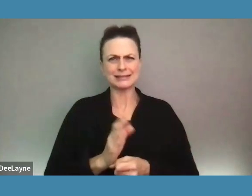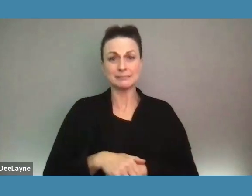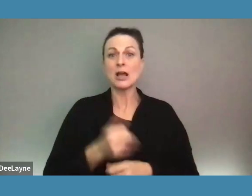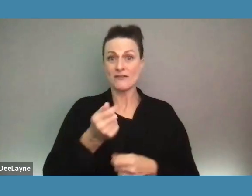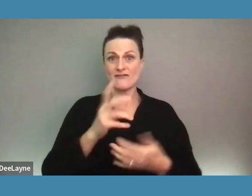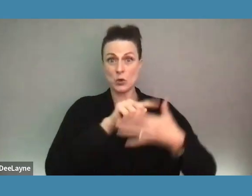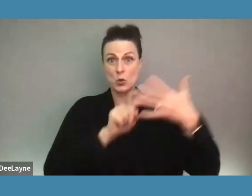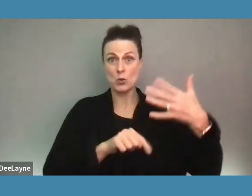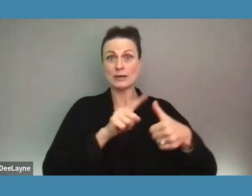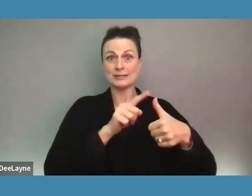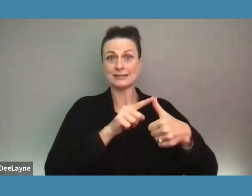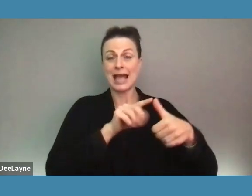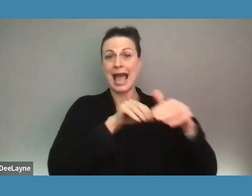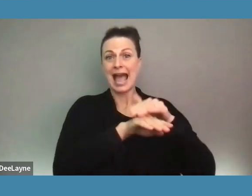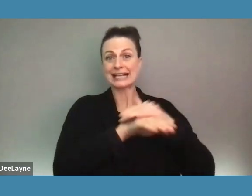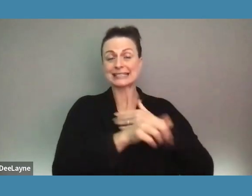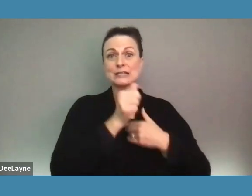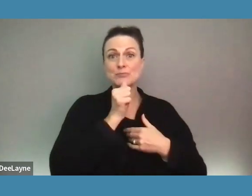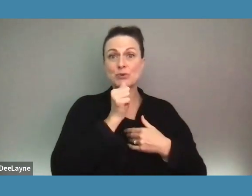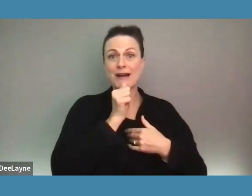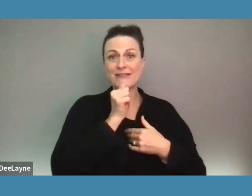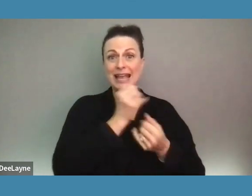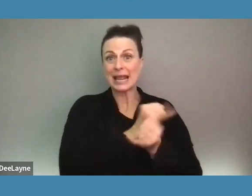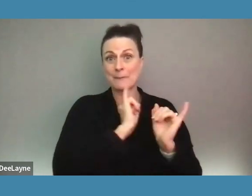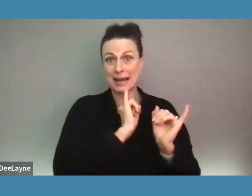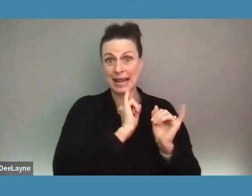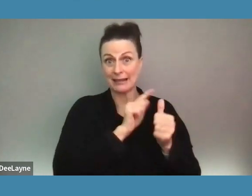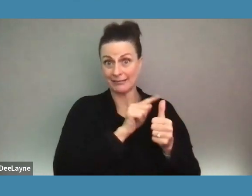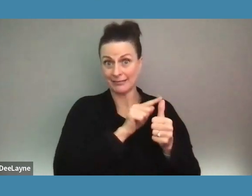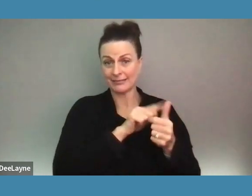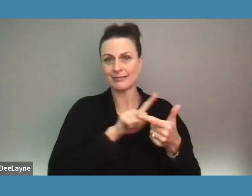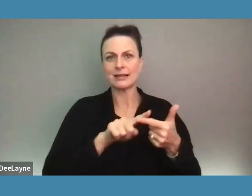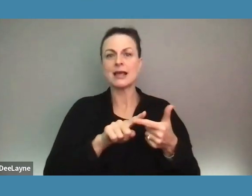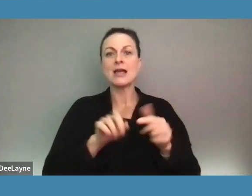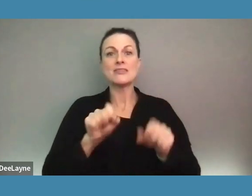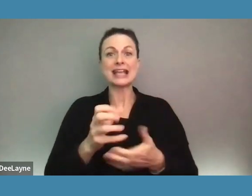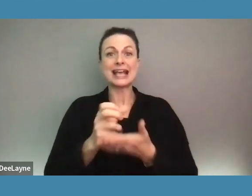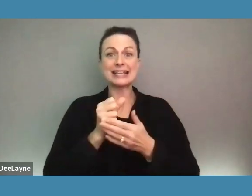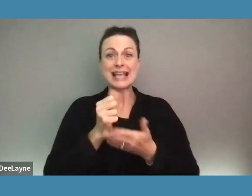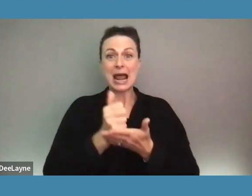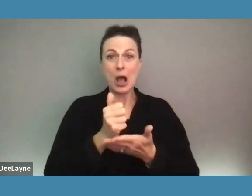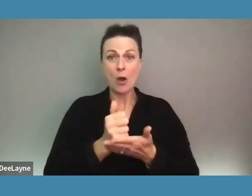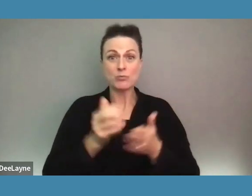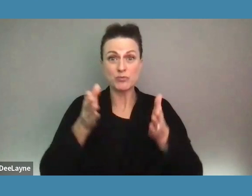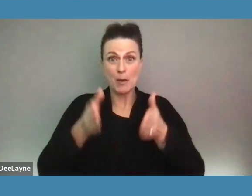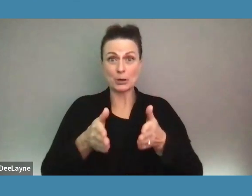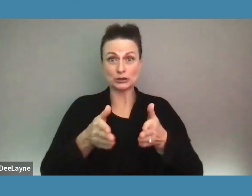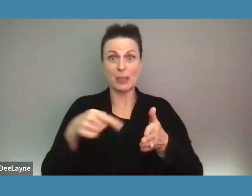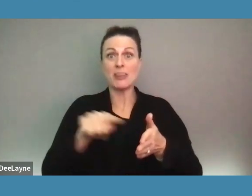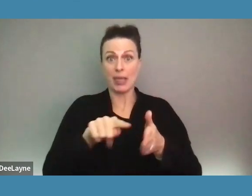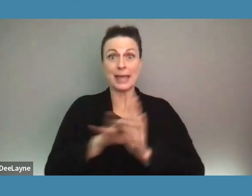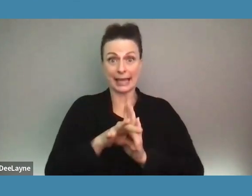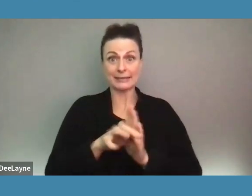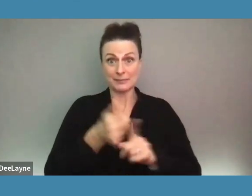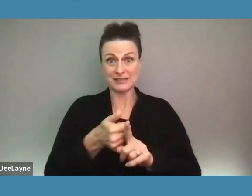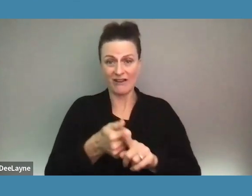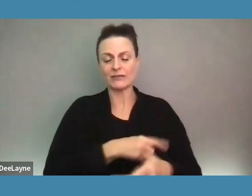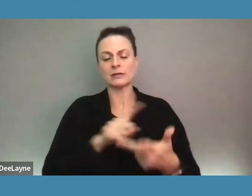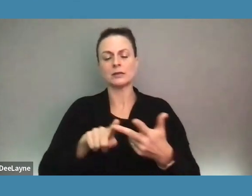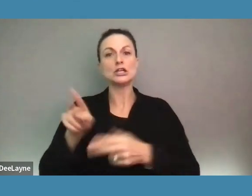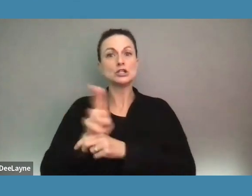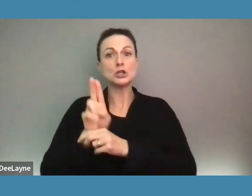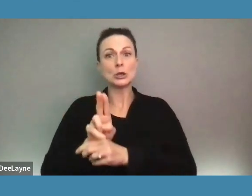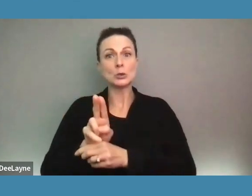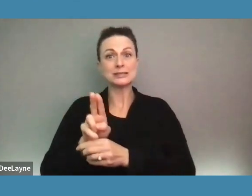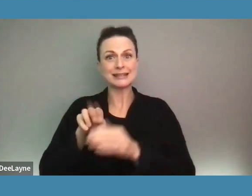can access the ballot privately and independently. They can get help from a person of their choice. They can use accessible